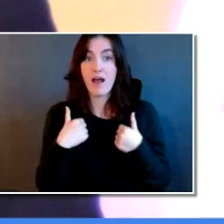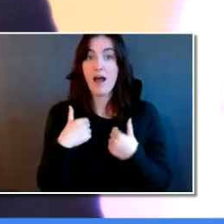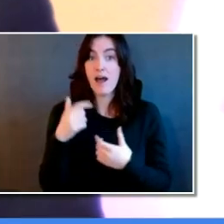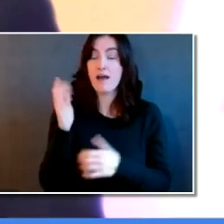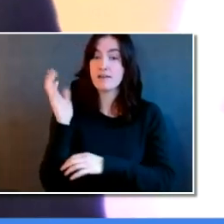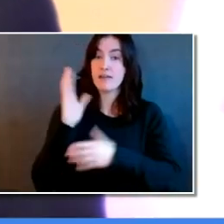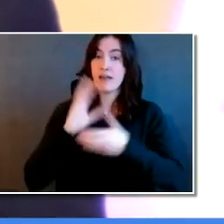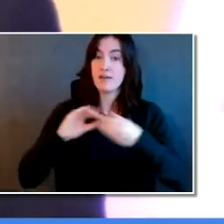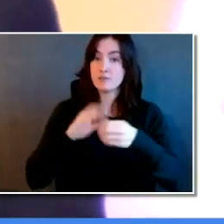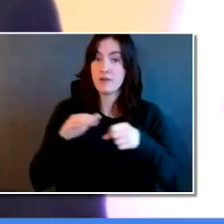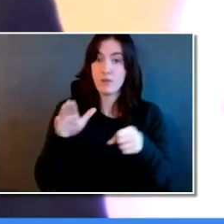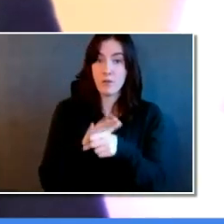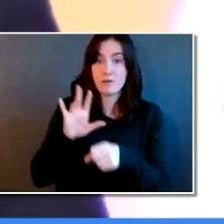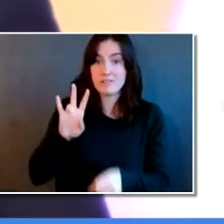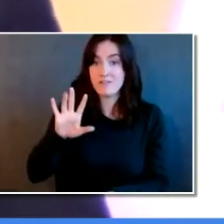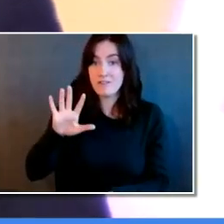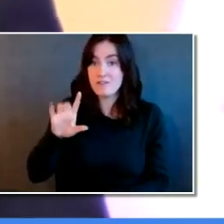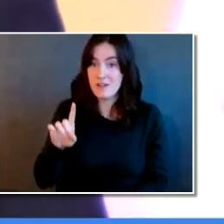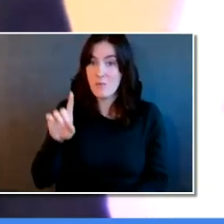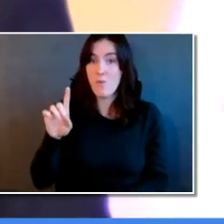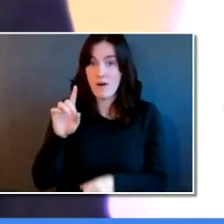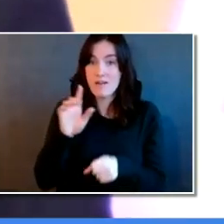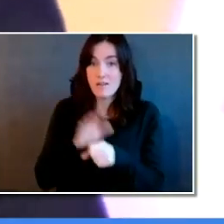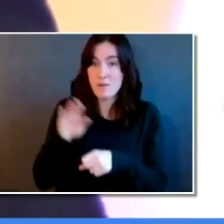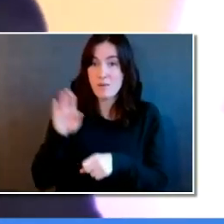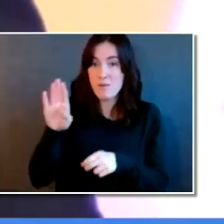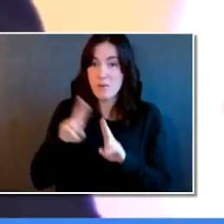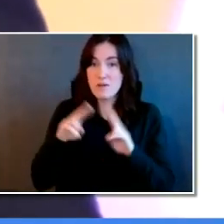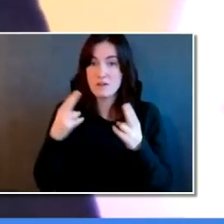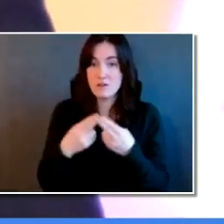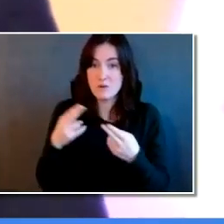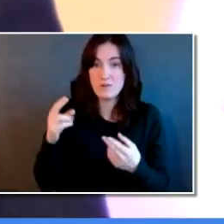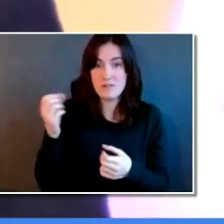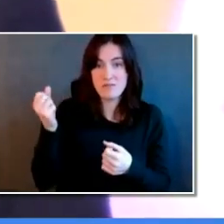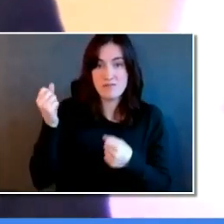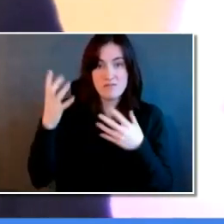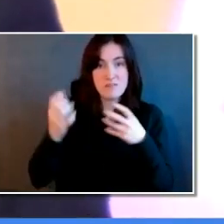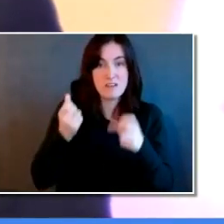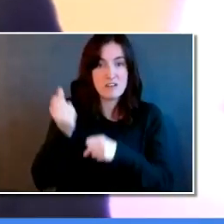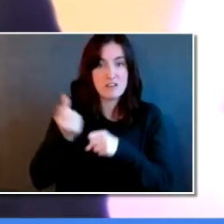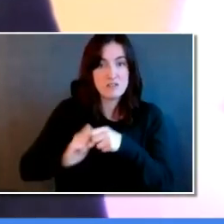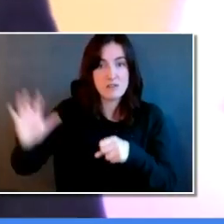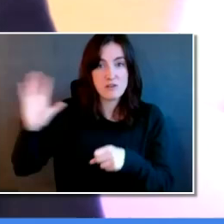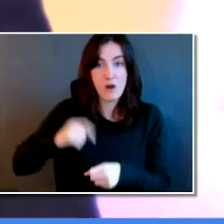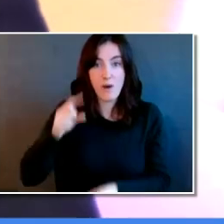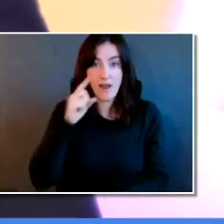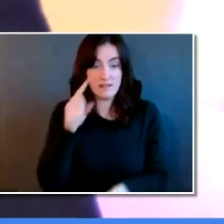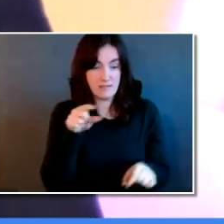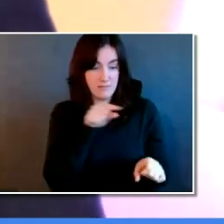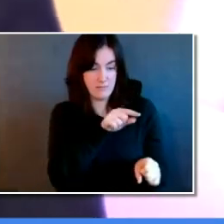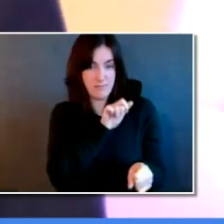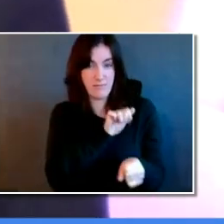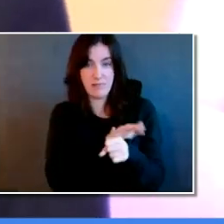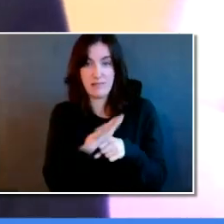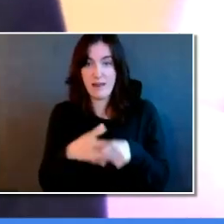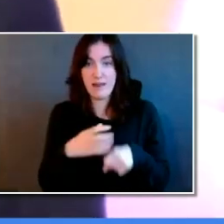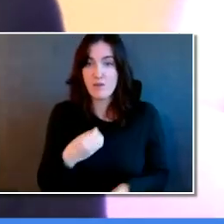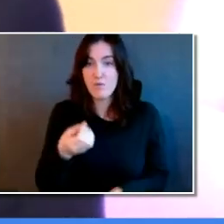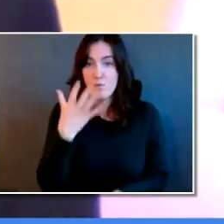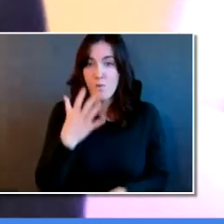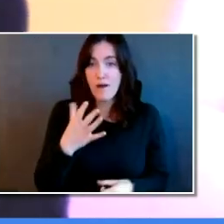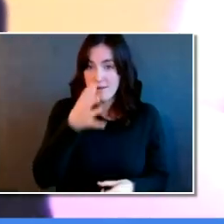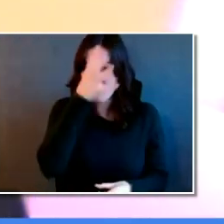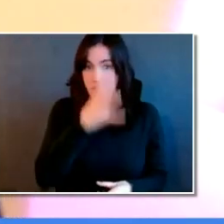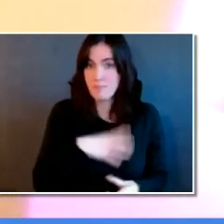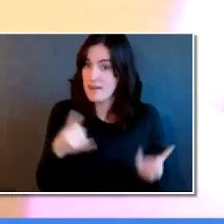of the Boeing Machinists Union about 20 years ago. I saw plenty of white men there, plenty of them still there, putting the doors on, and I'm not saying it's their